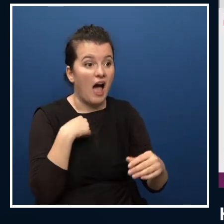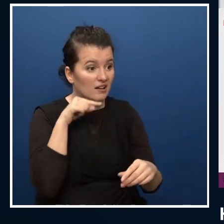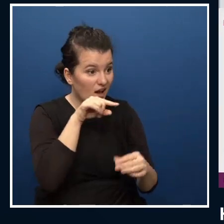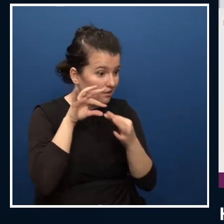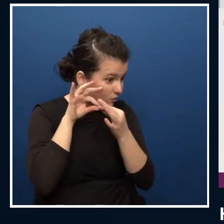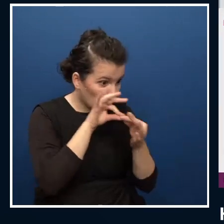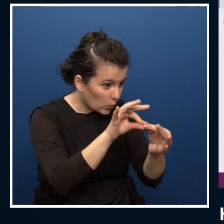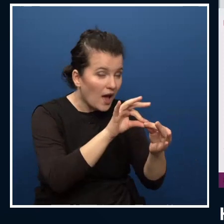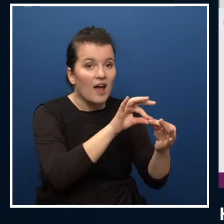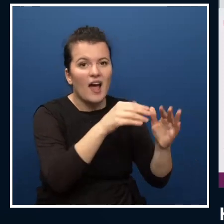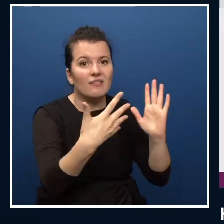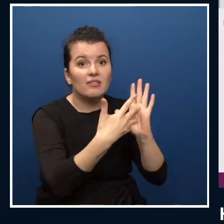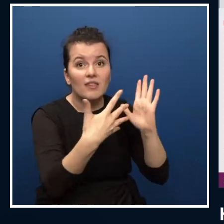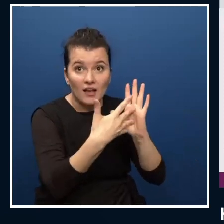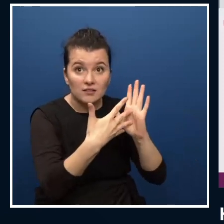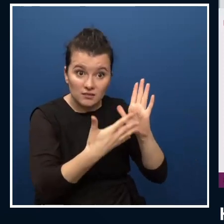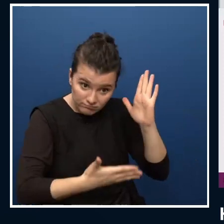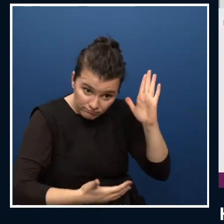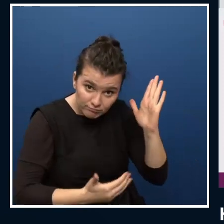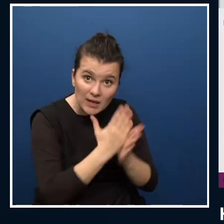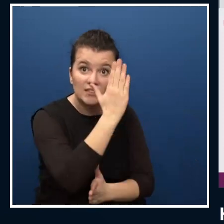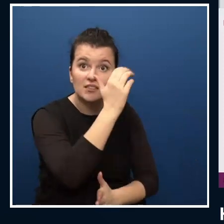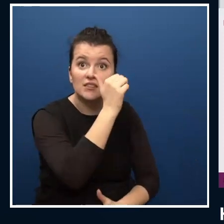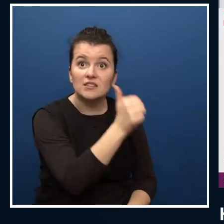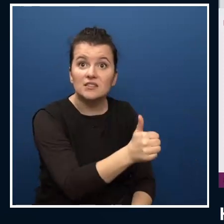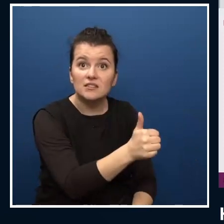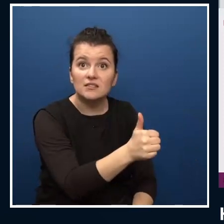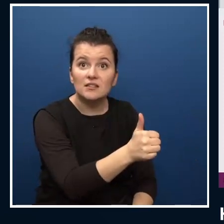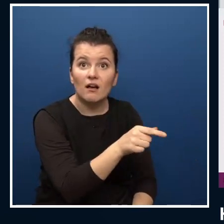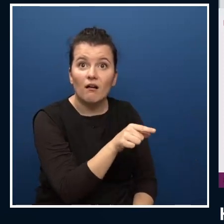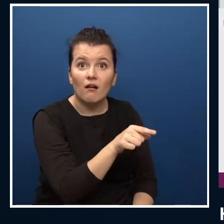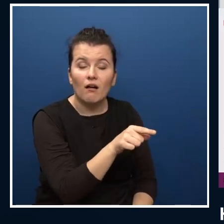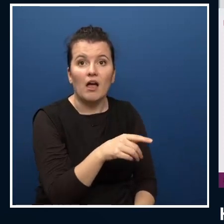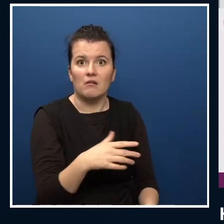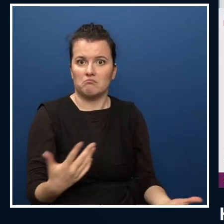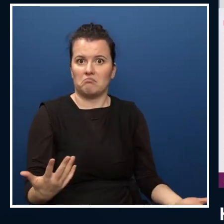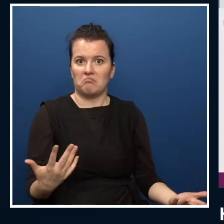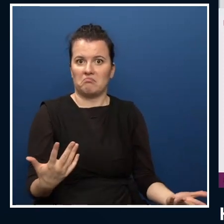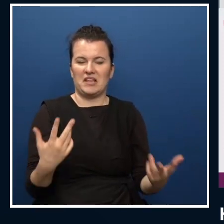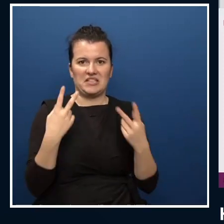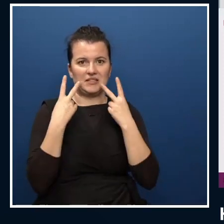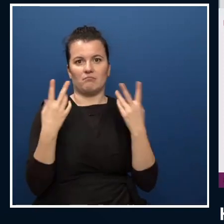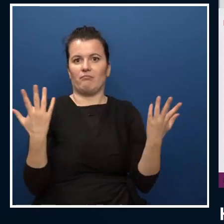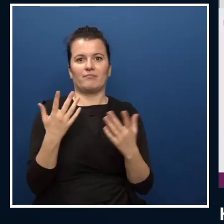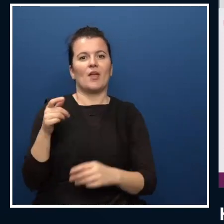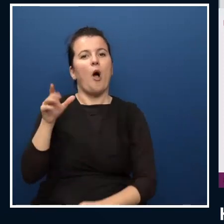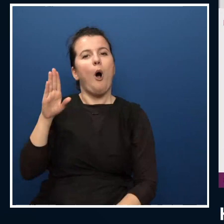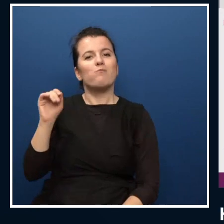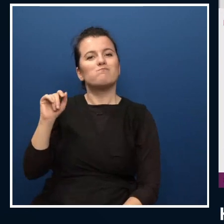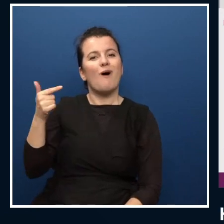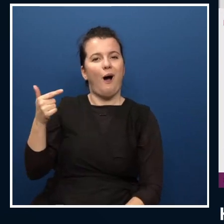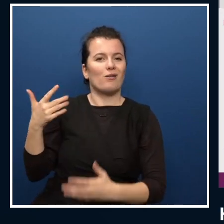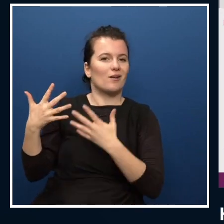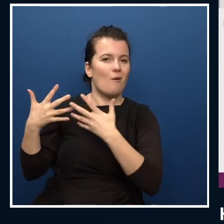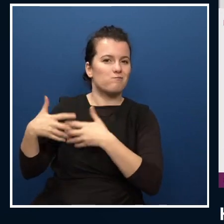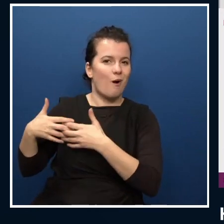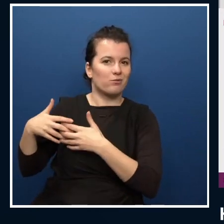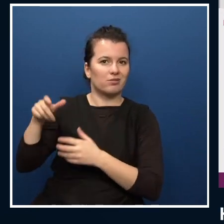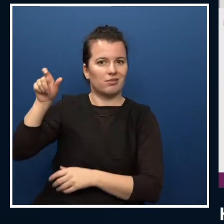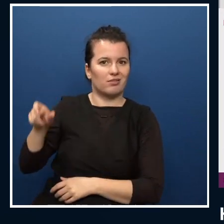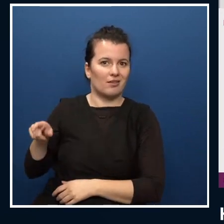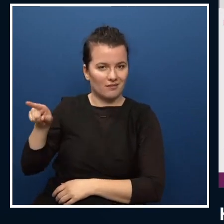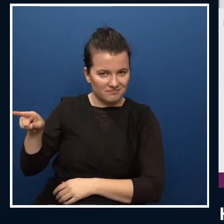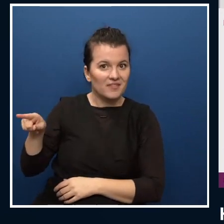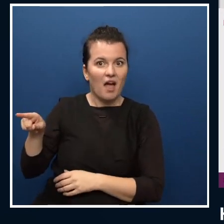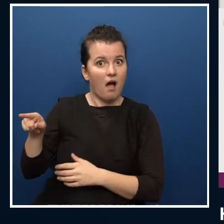thing. So look at that. Someone, again, a bot, but one of my many employees here at Hanselman Incorporated,